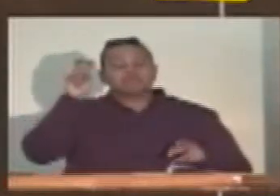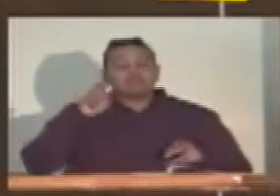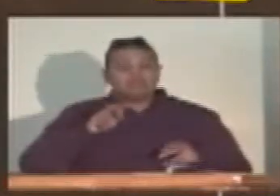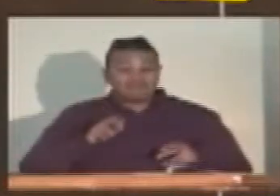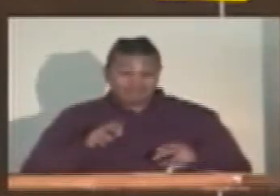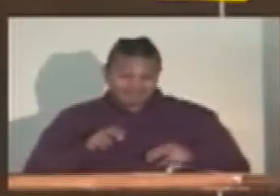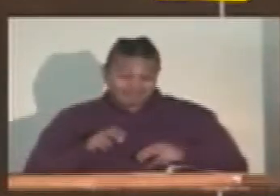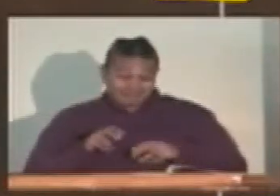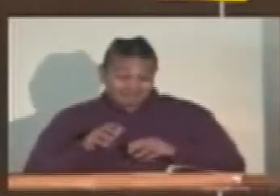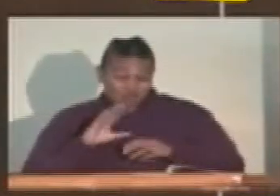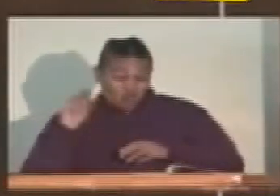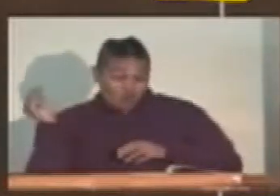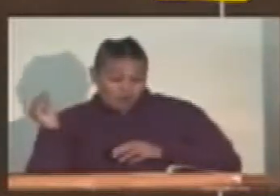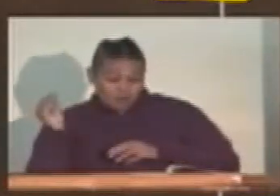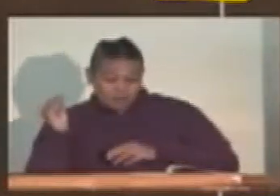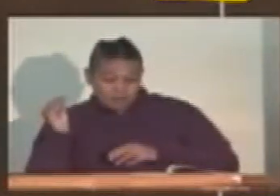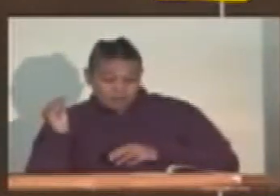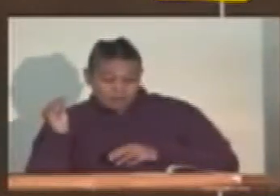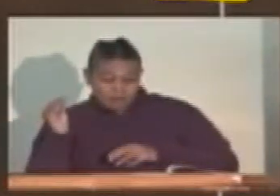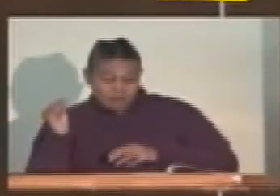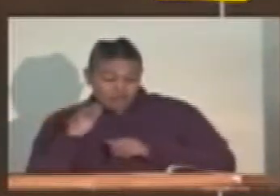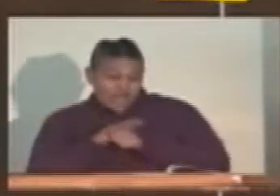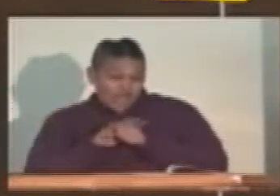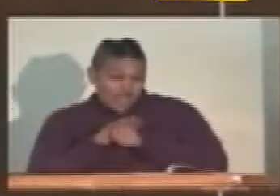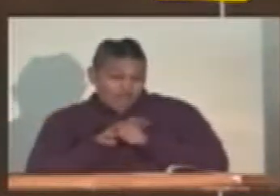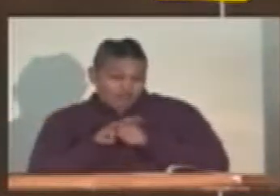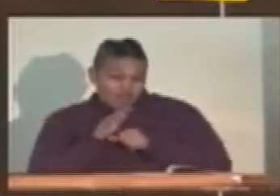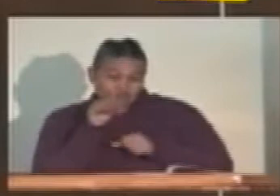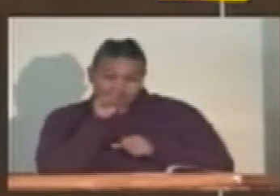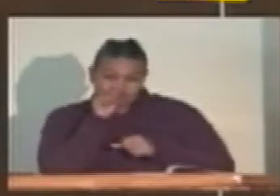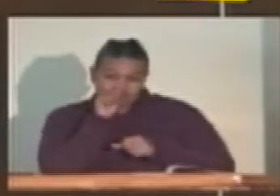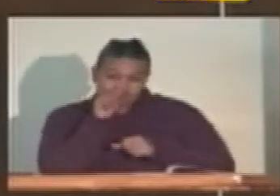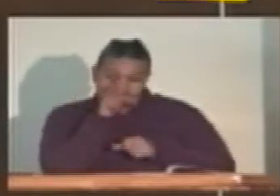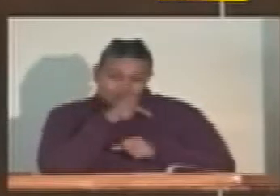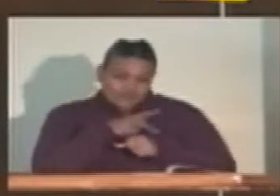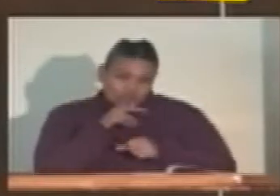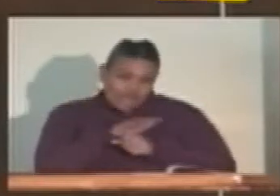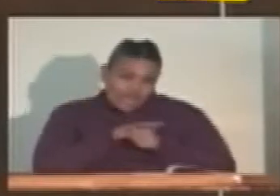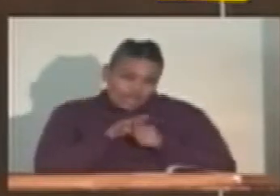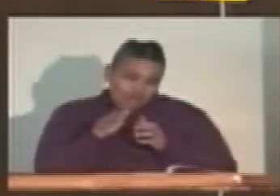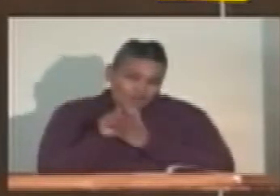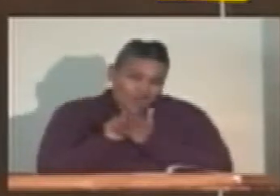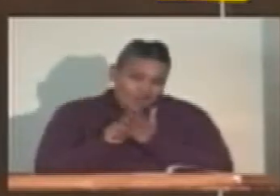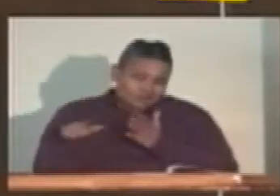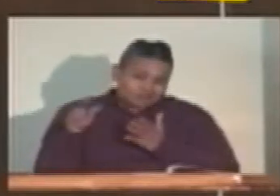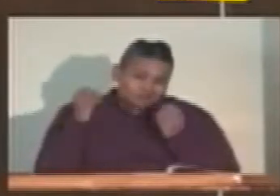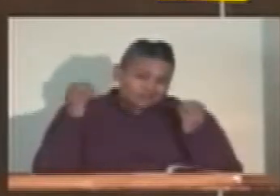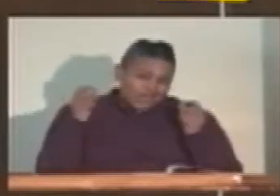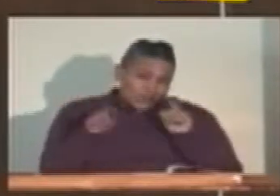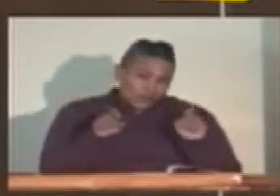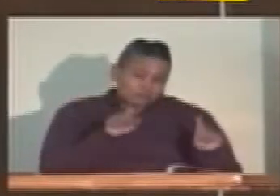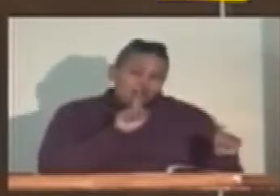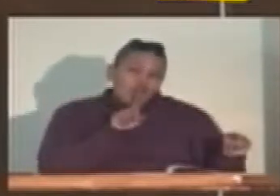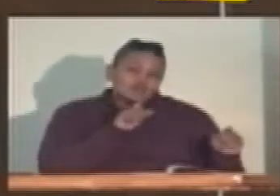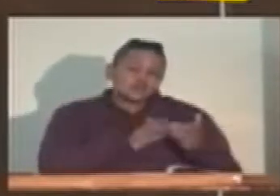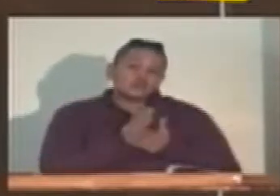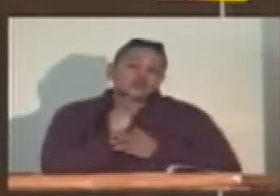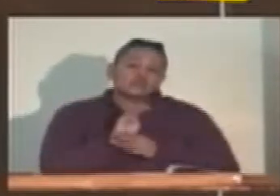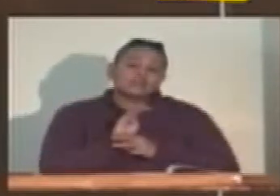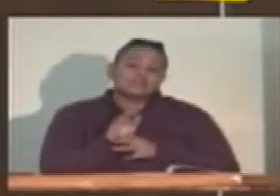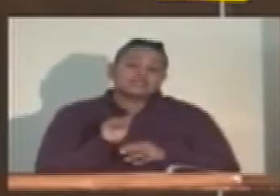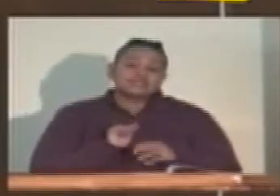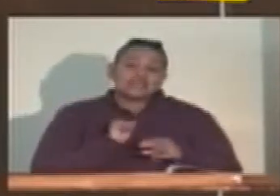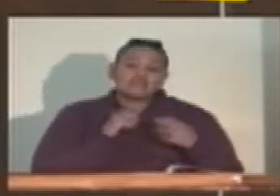Area Act. A number of questions must be immediately answered by the Minister, as